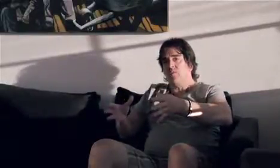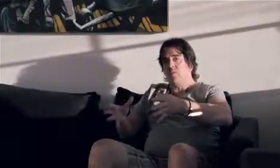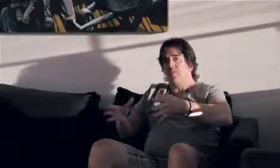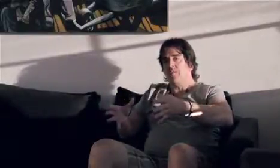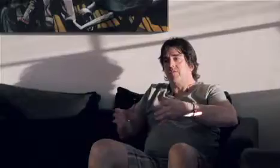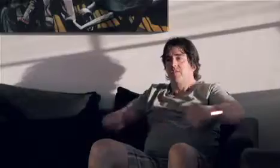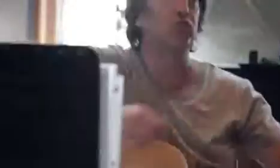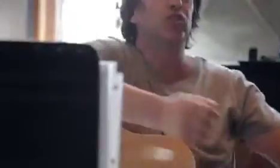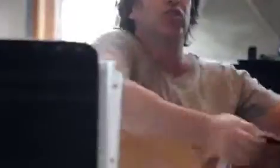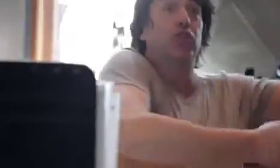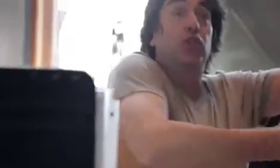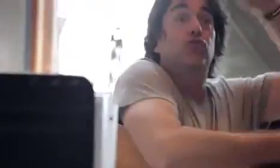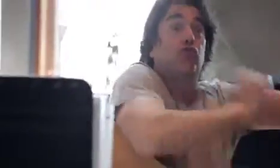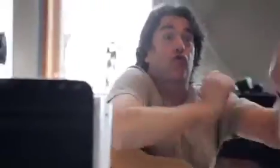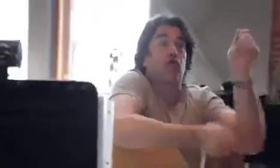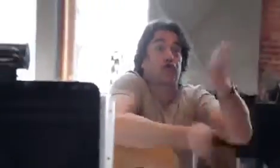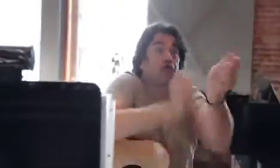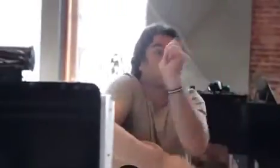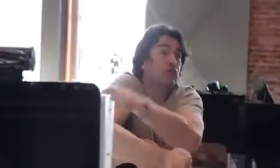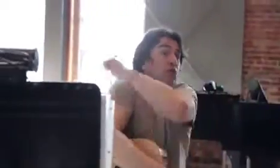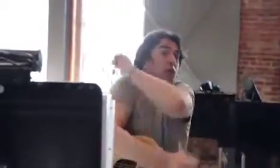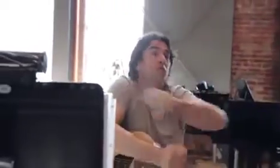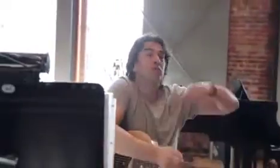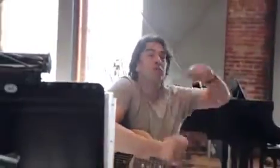where the freedom is.